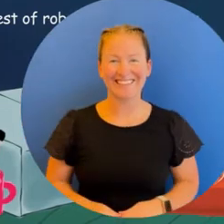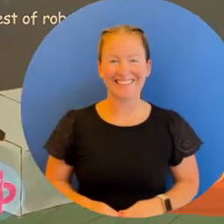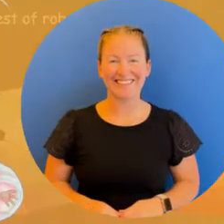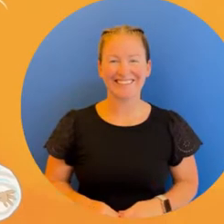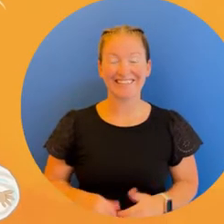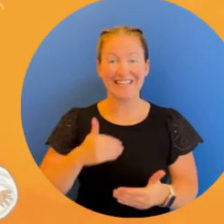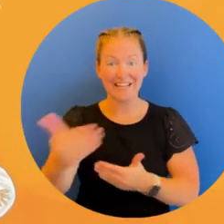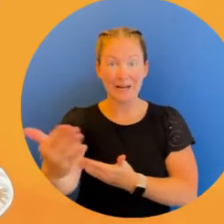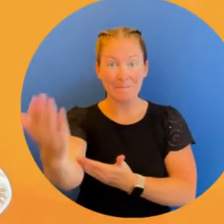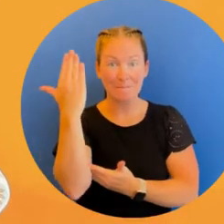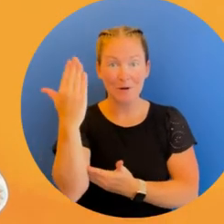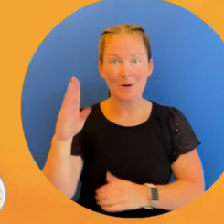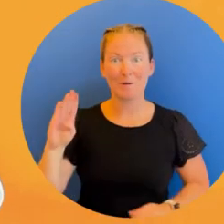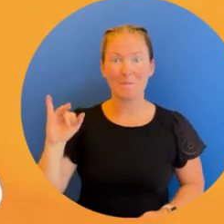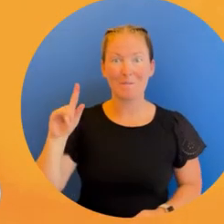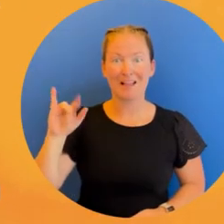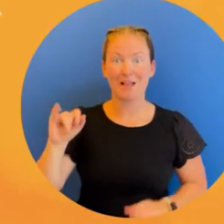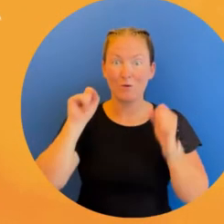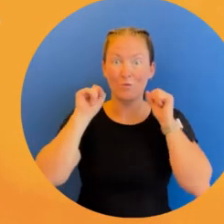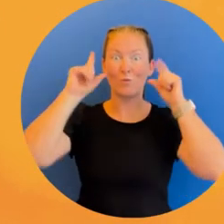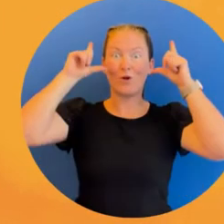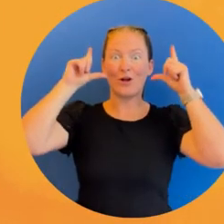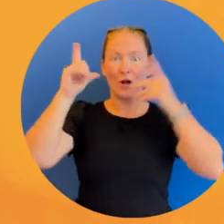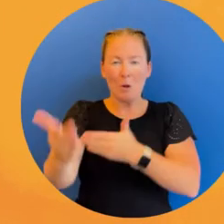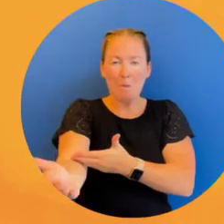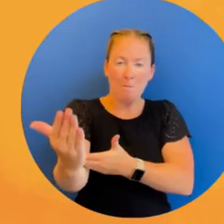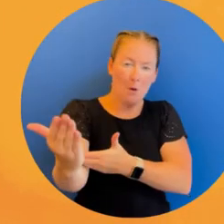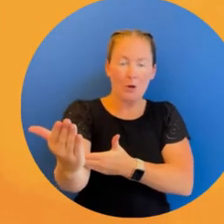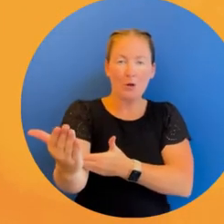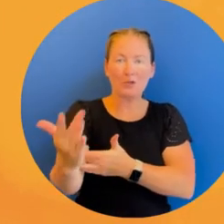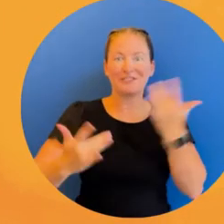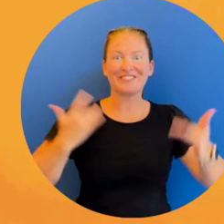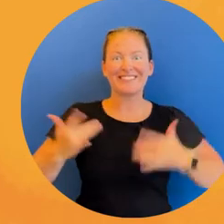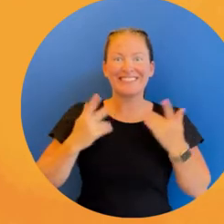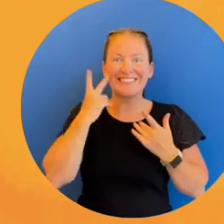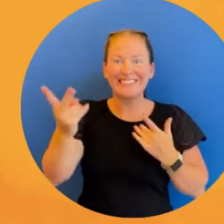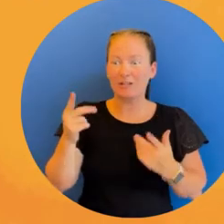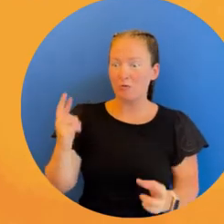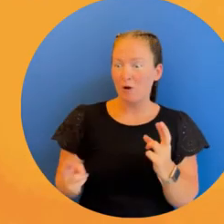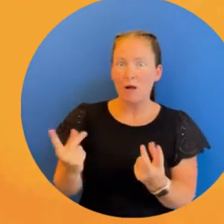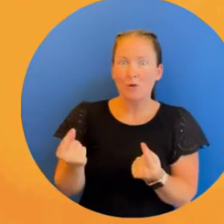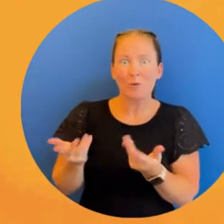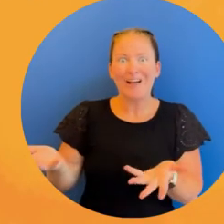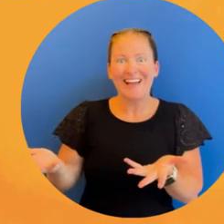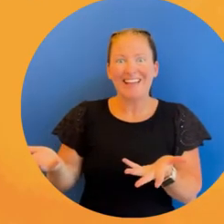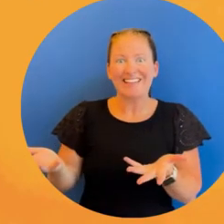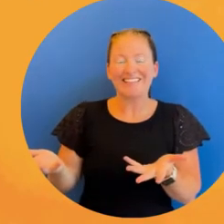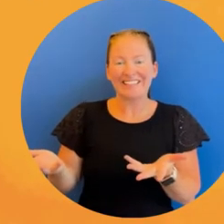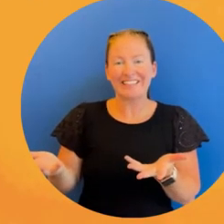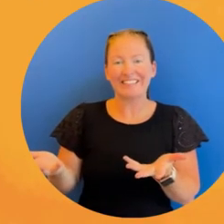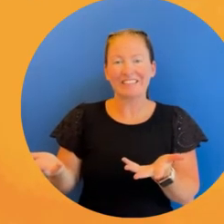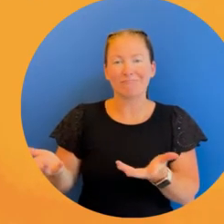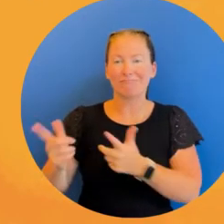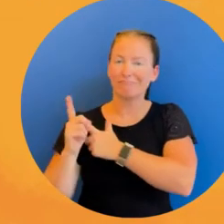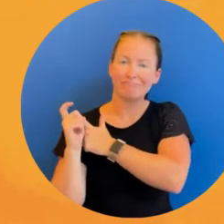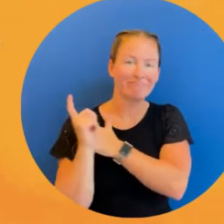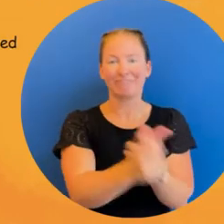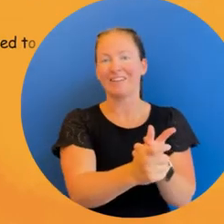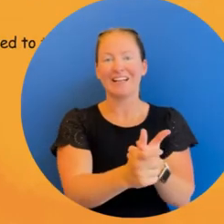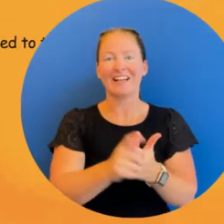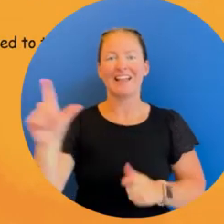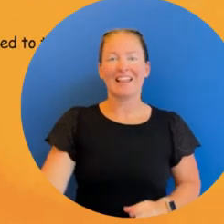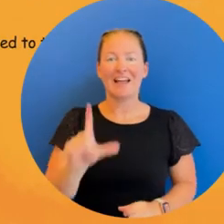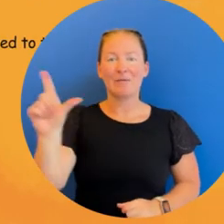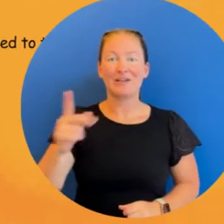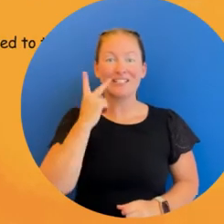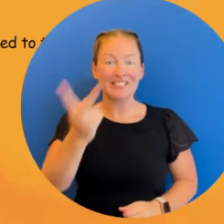feat. The next morning, when Billy awoke with the sun, she was eager to see what her robot had done. So she raced